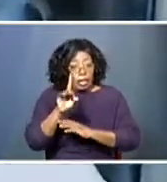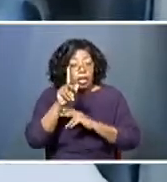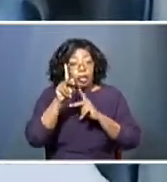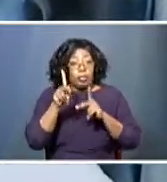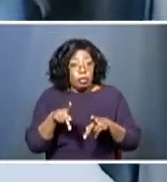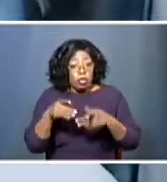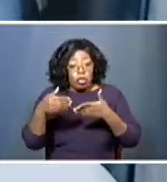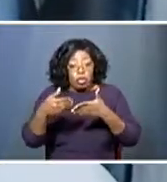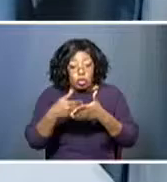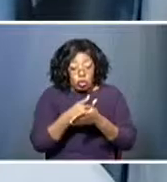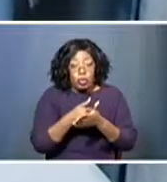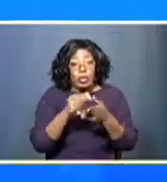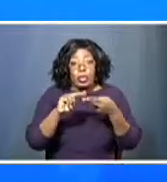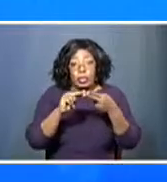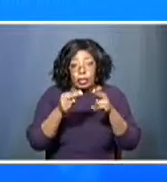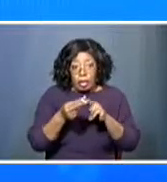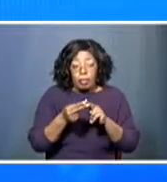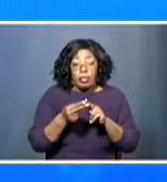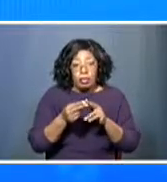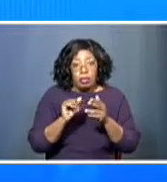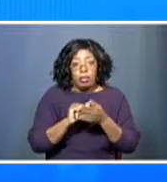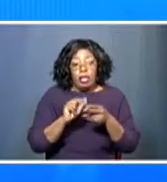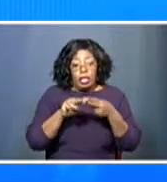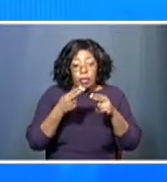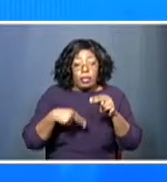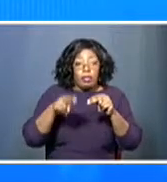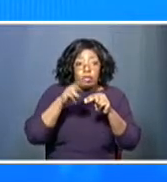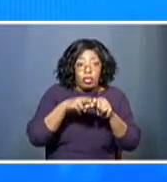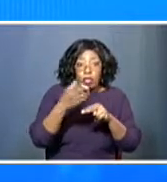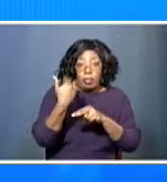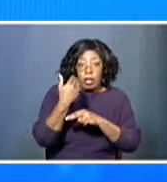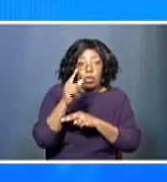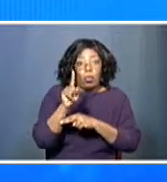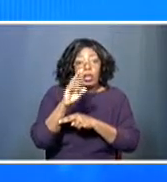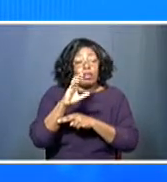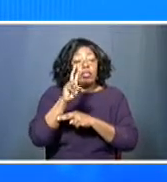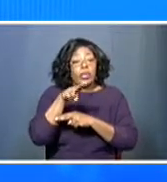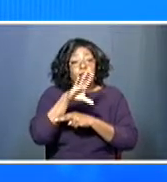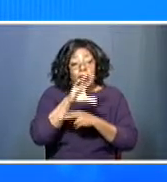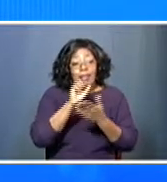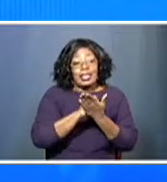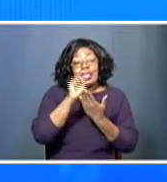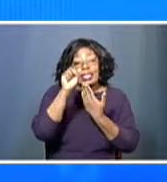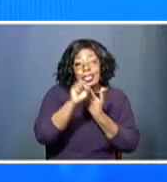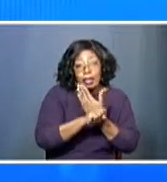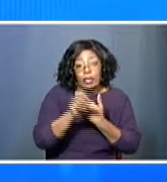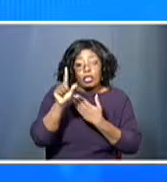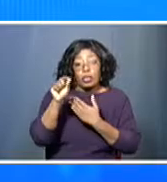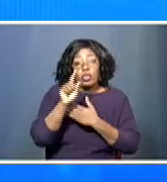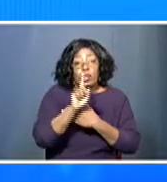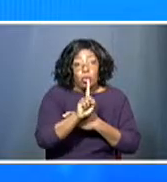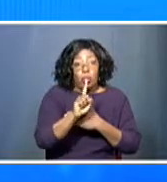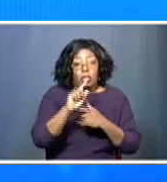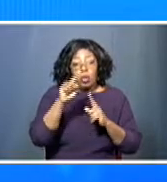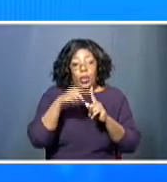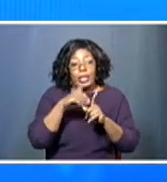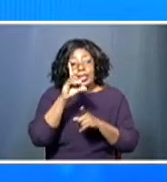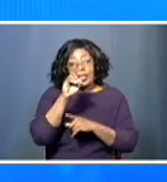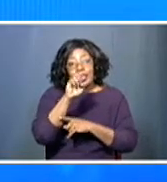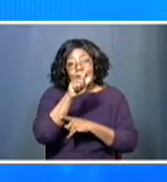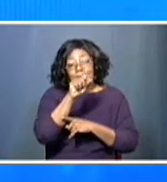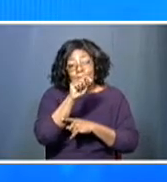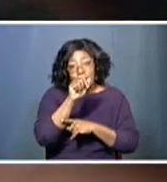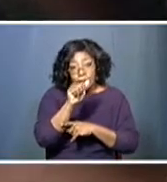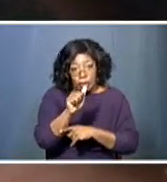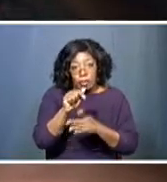based on the latest health dashboard. That number is up from the previous peak of 125 in September 2021, when the Delta variant